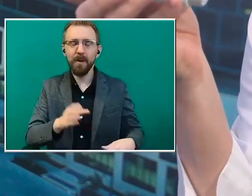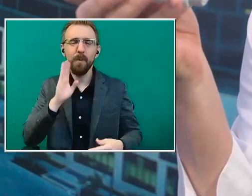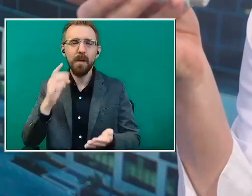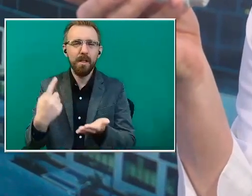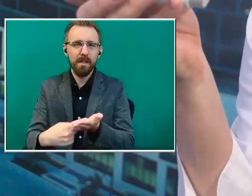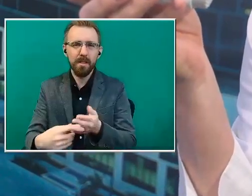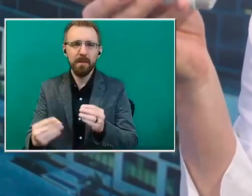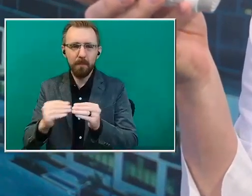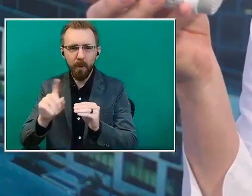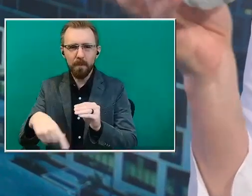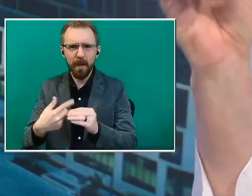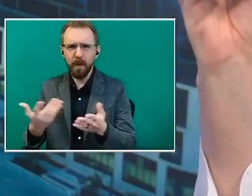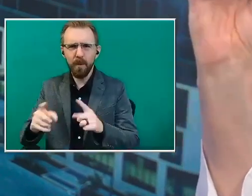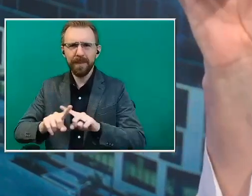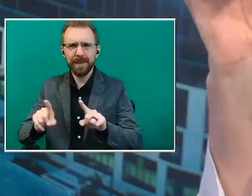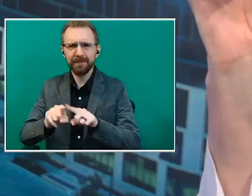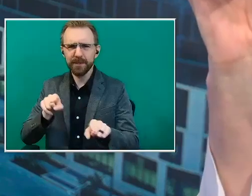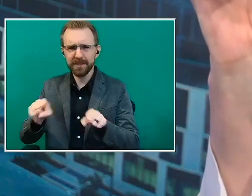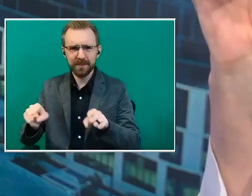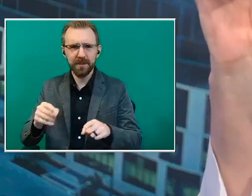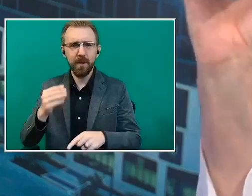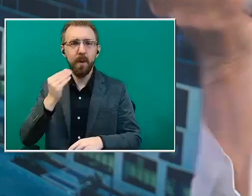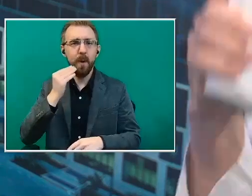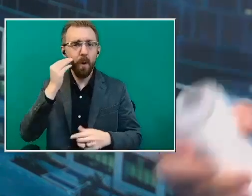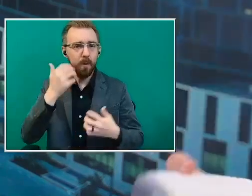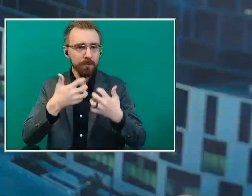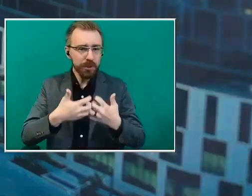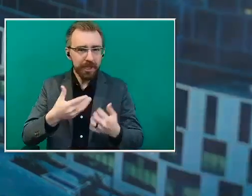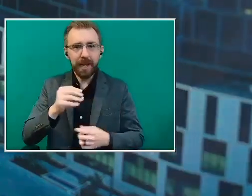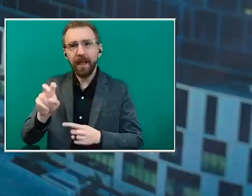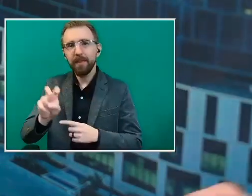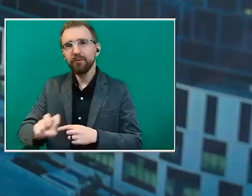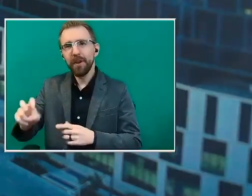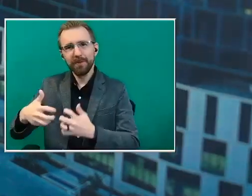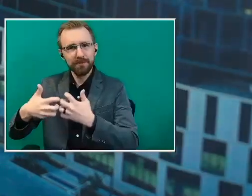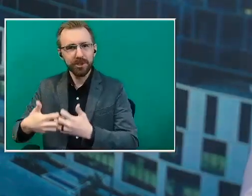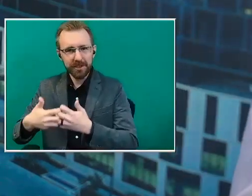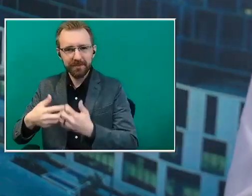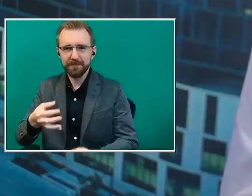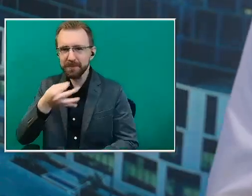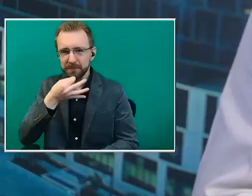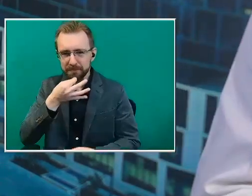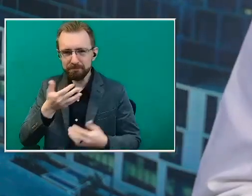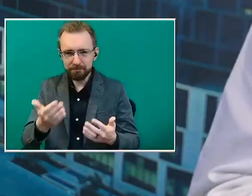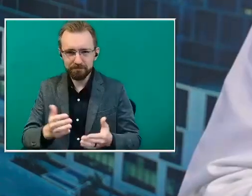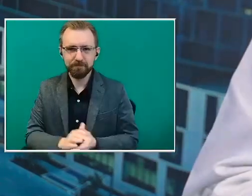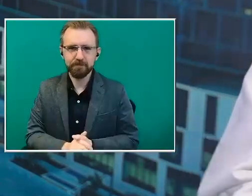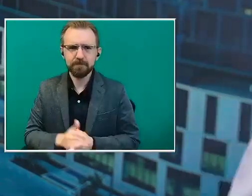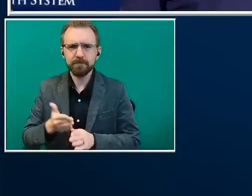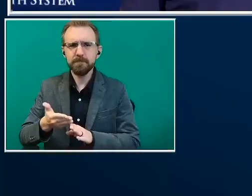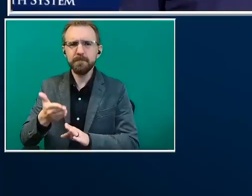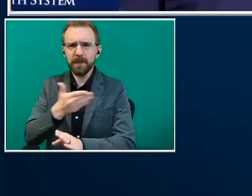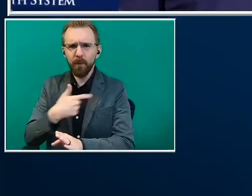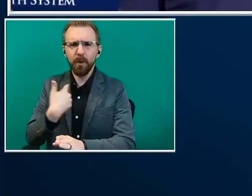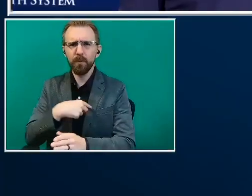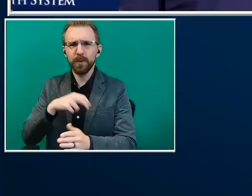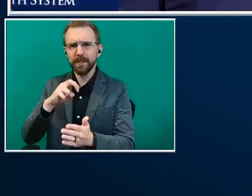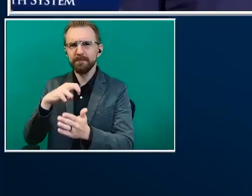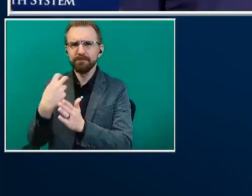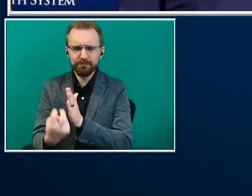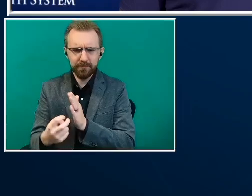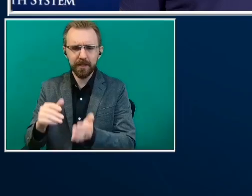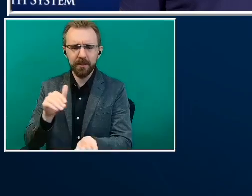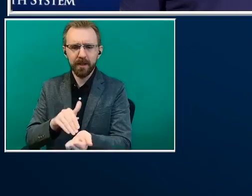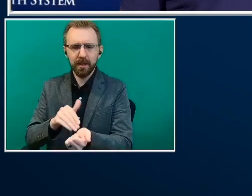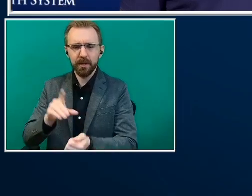between my home machine and my travel machine in just a little bit. Before we jump into our discussion, though, Dr. Dana Hawkins and I